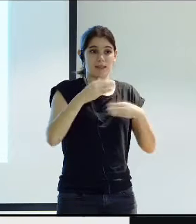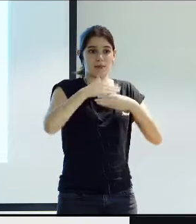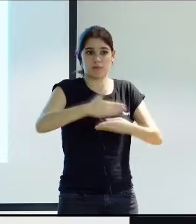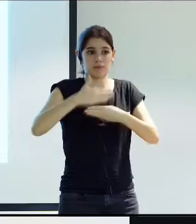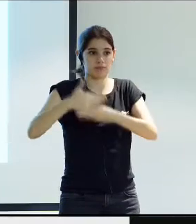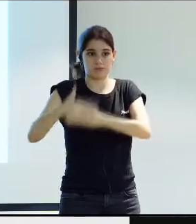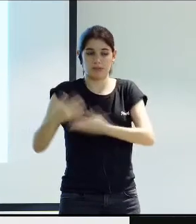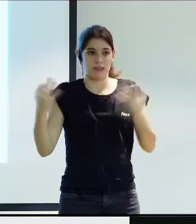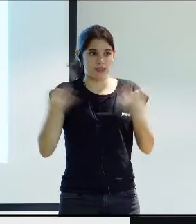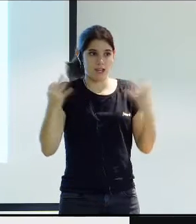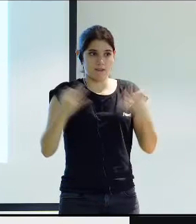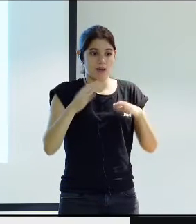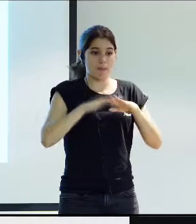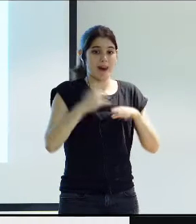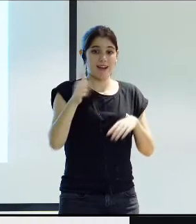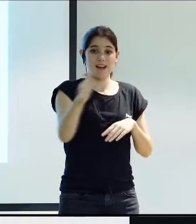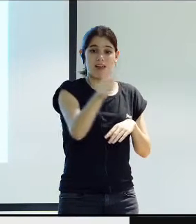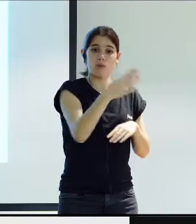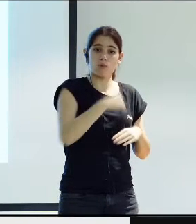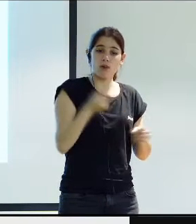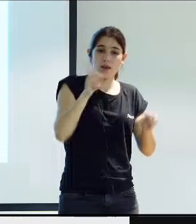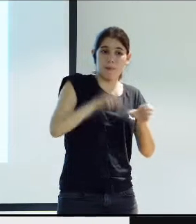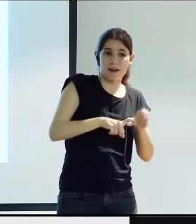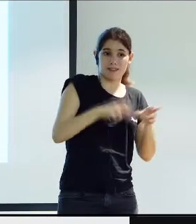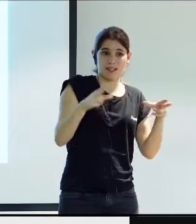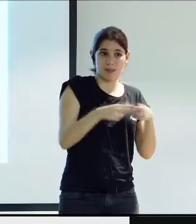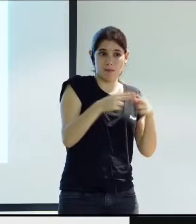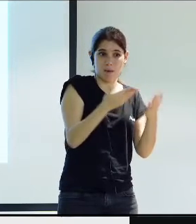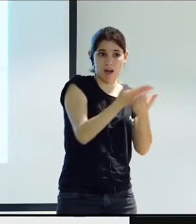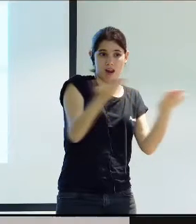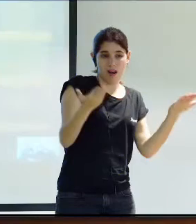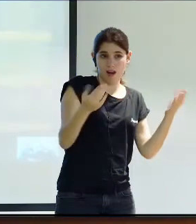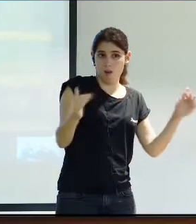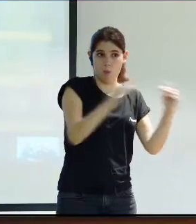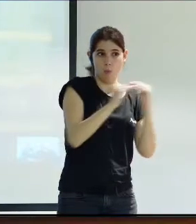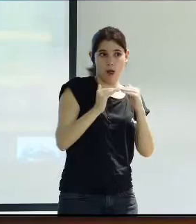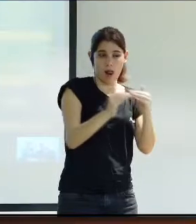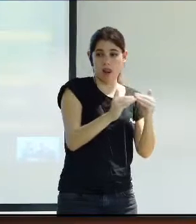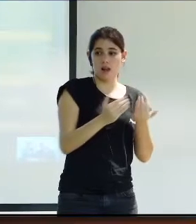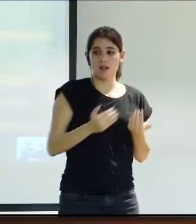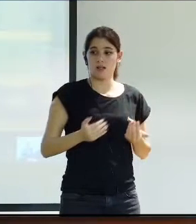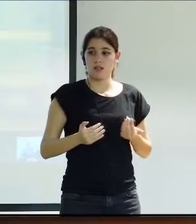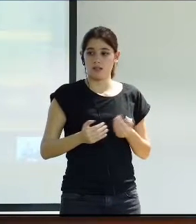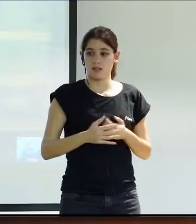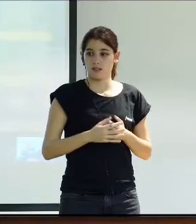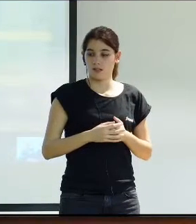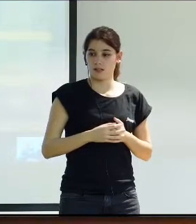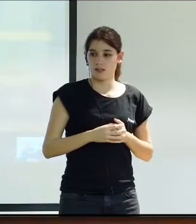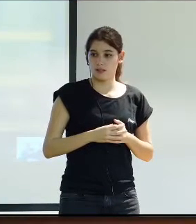also includes the availability of sign language interpretation and other forms